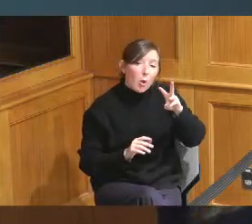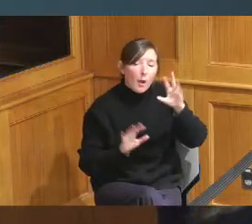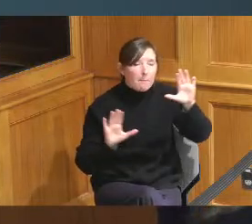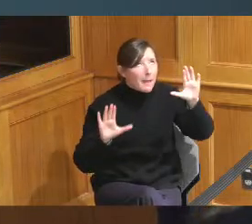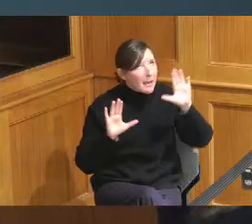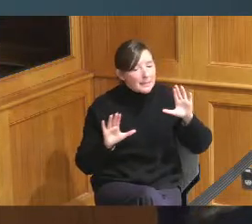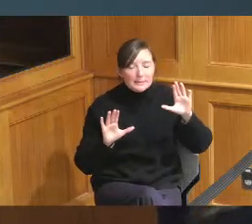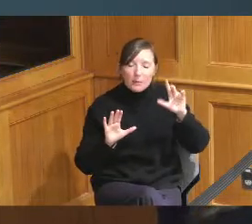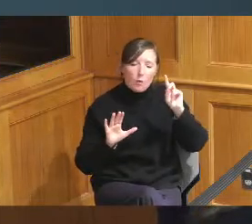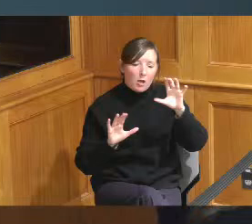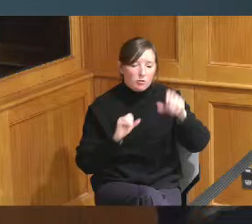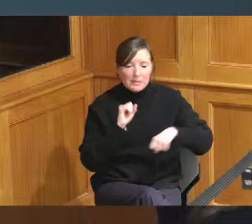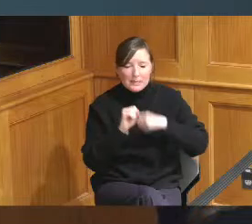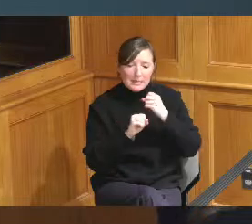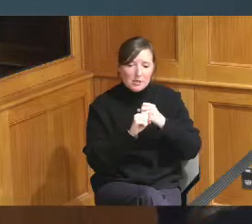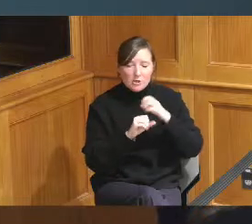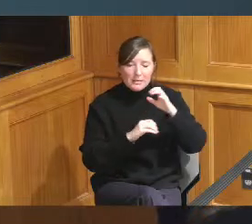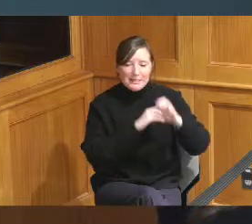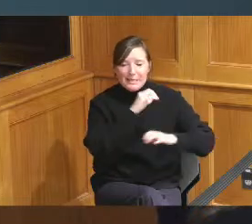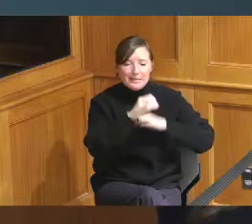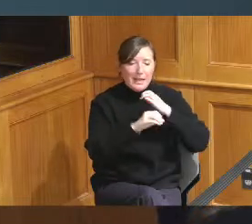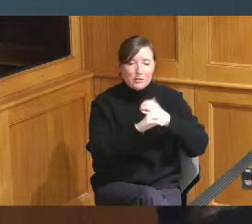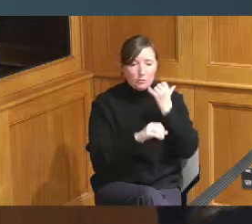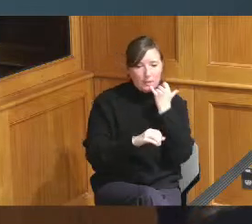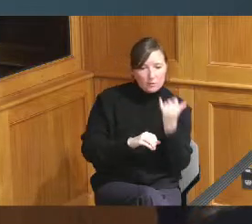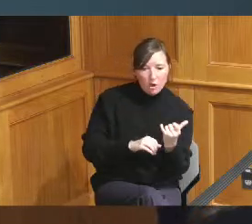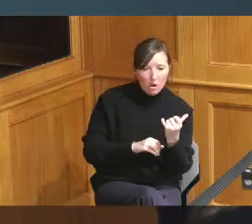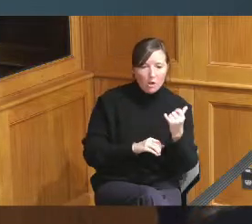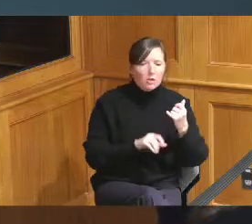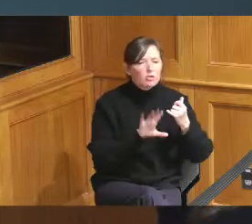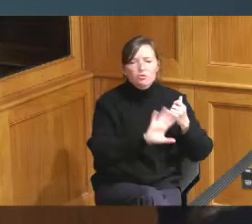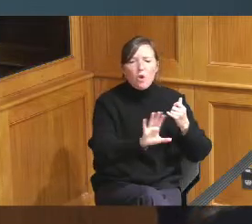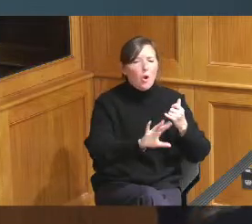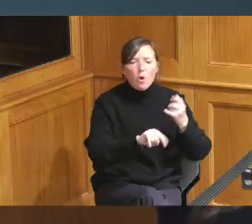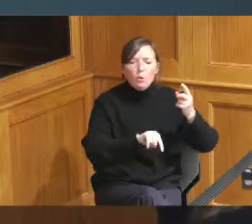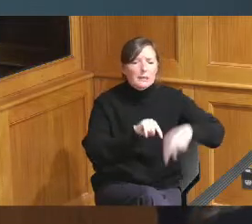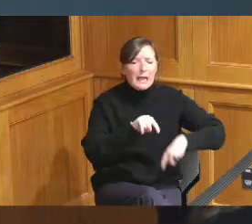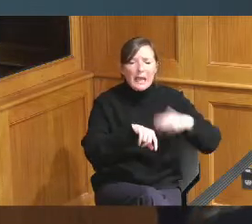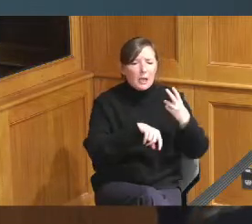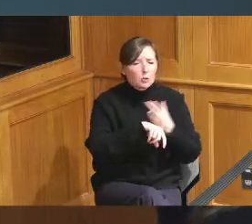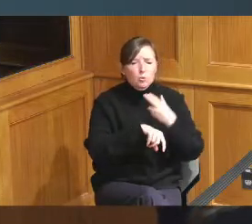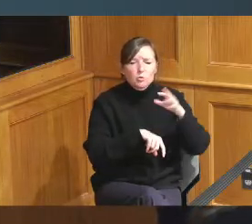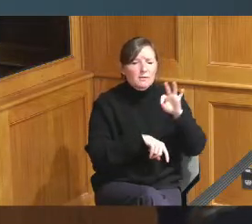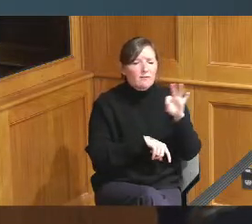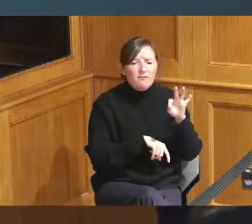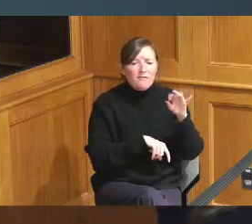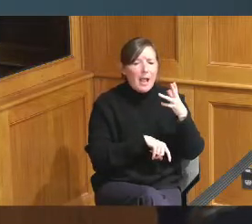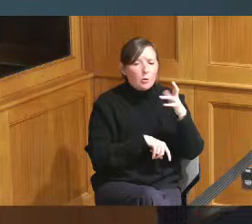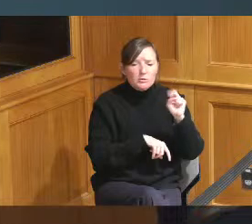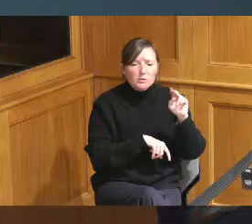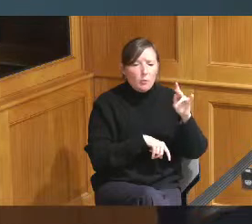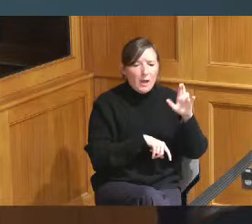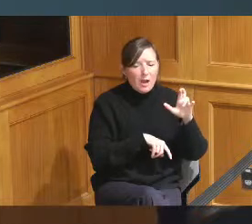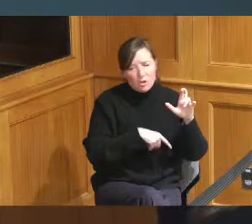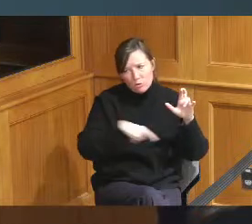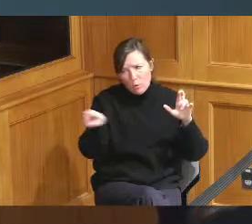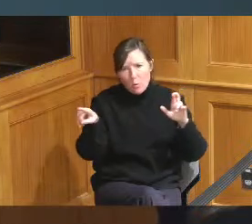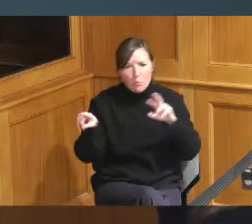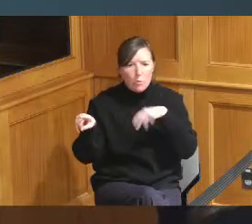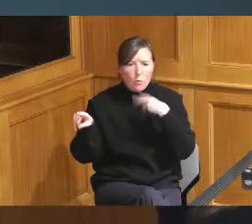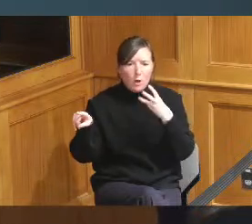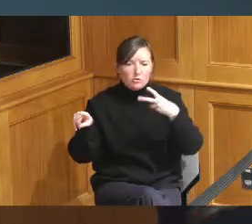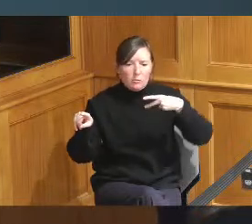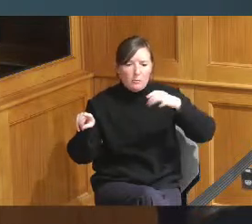They call there now, they say, you can't come down there. You got to go to Washington Park. And so I just don't want that,